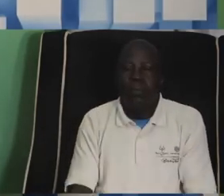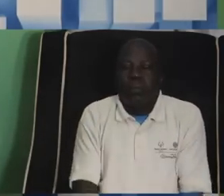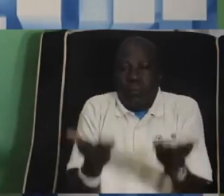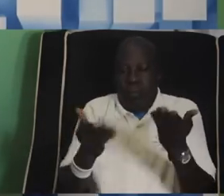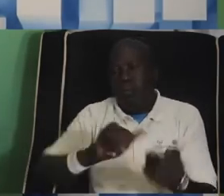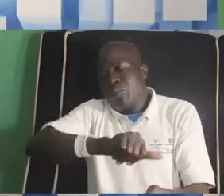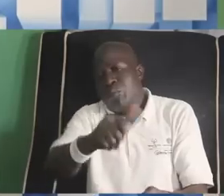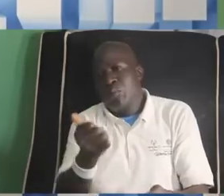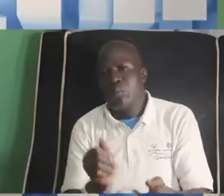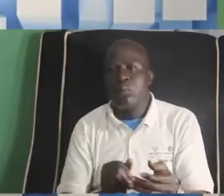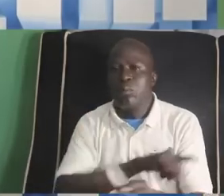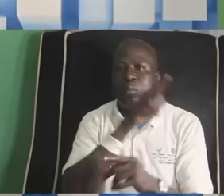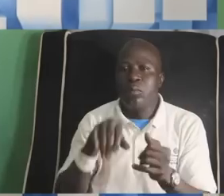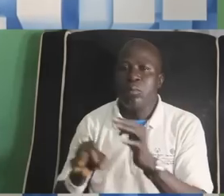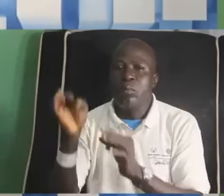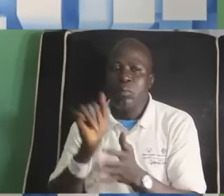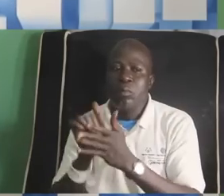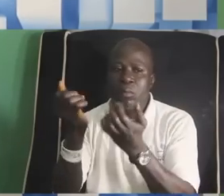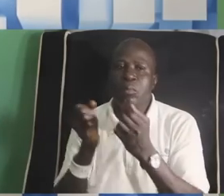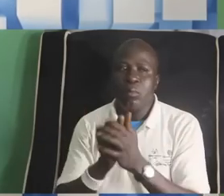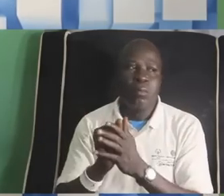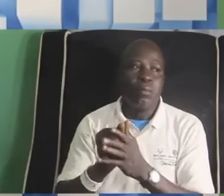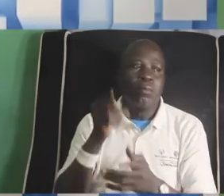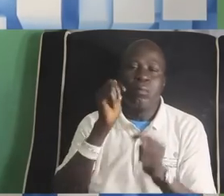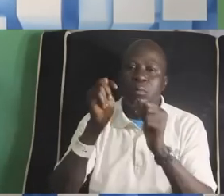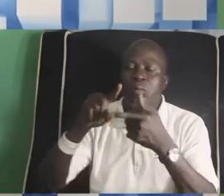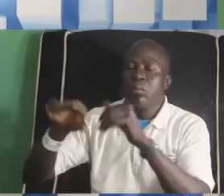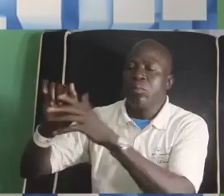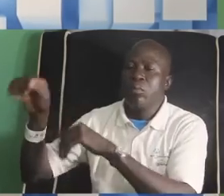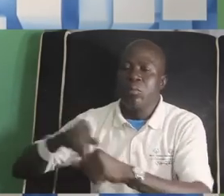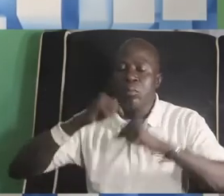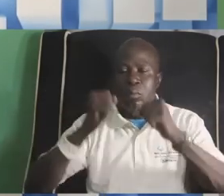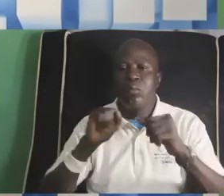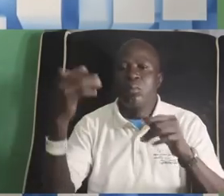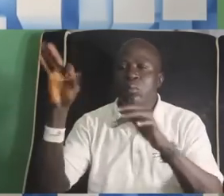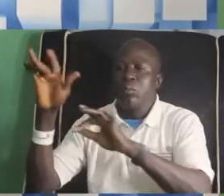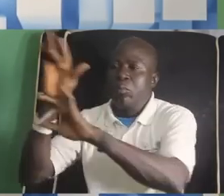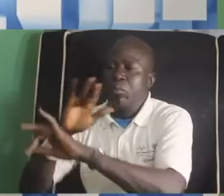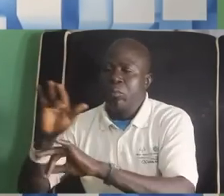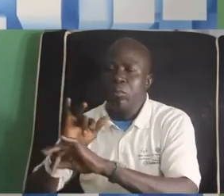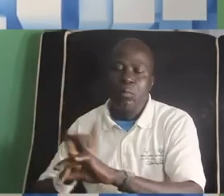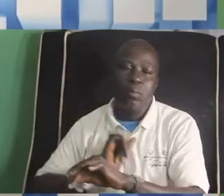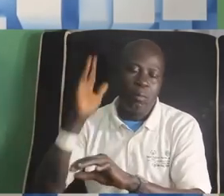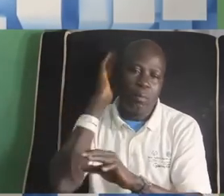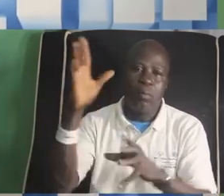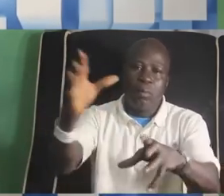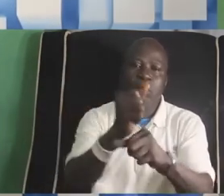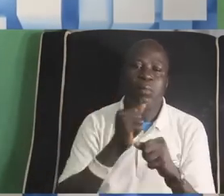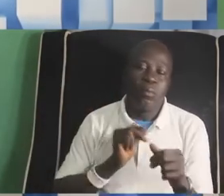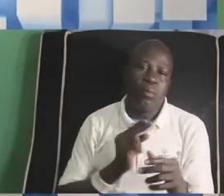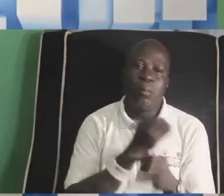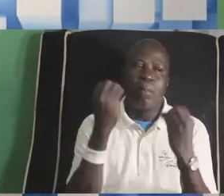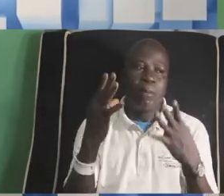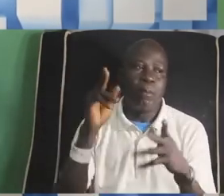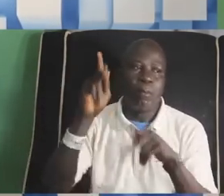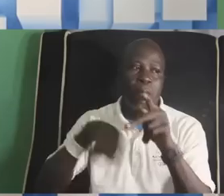the others. Somebody can treat you agbara anu. If I say I should treat power of mercy, o ma take you one many days. It should take us